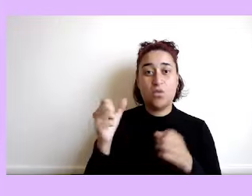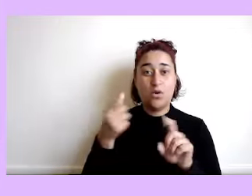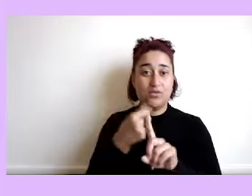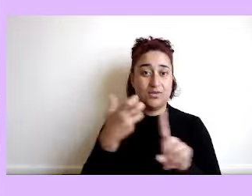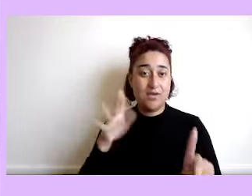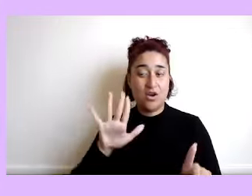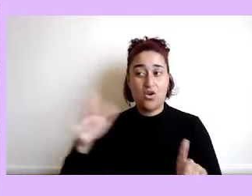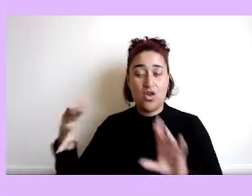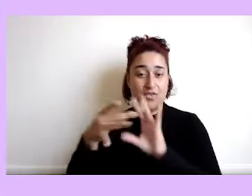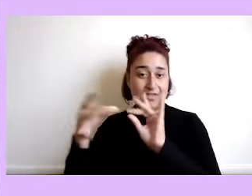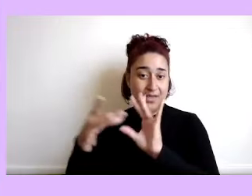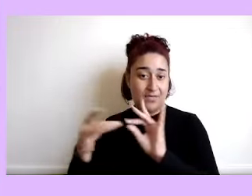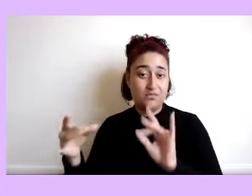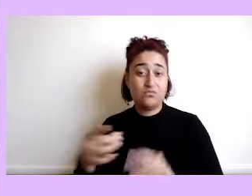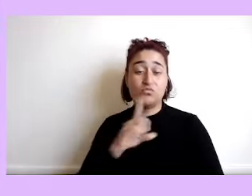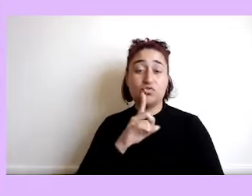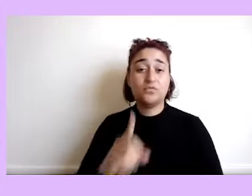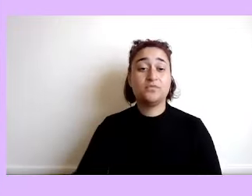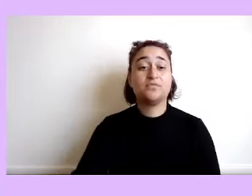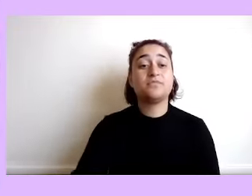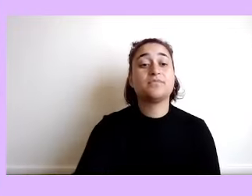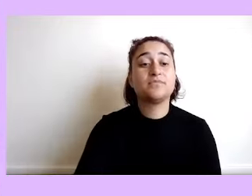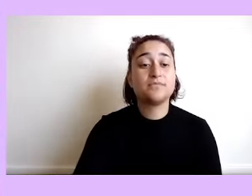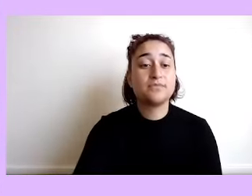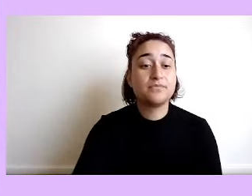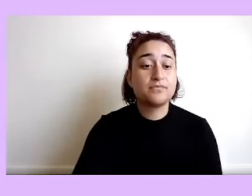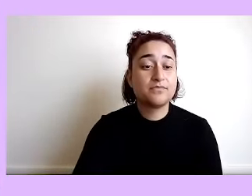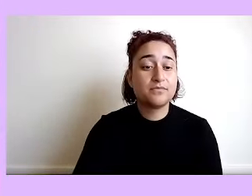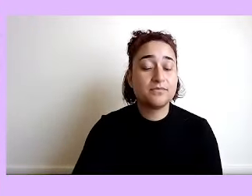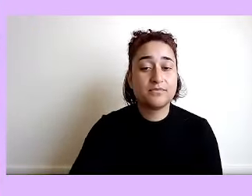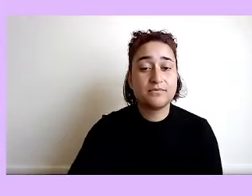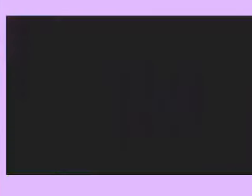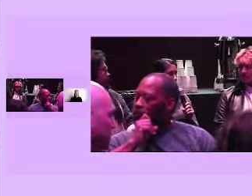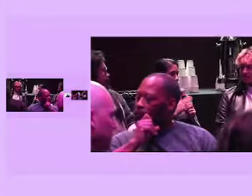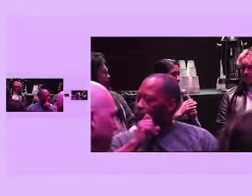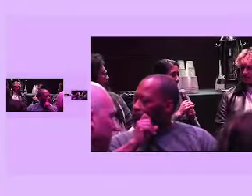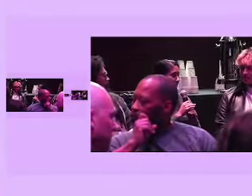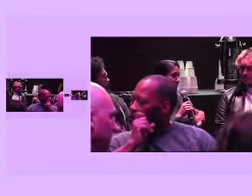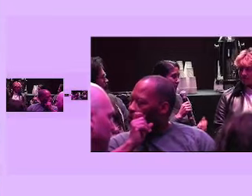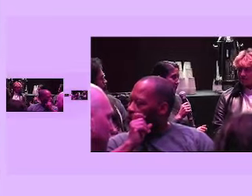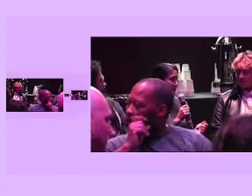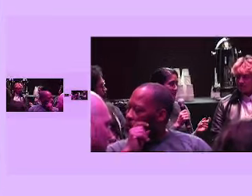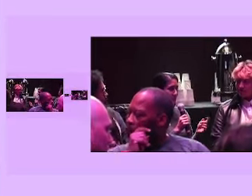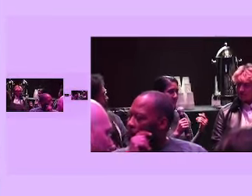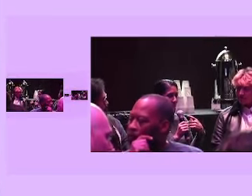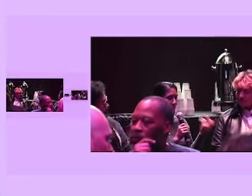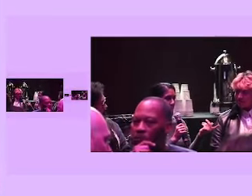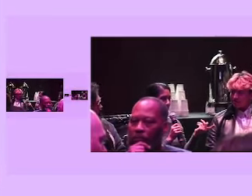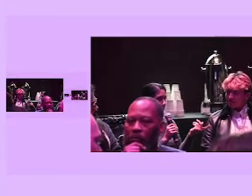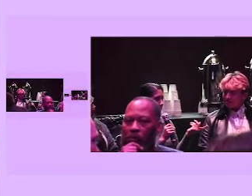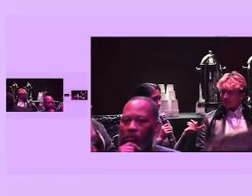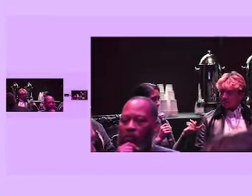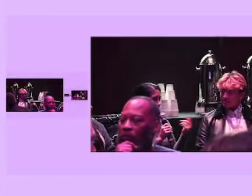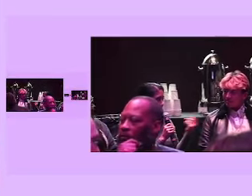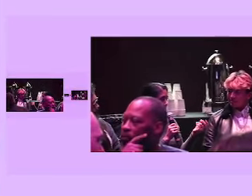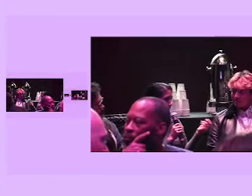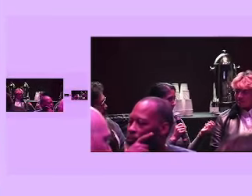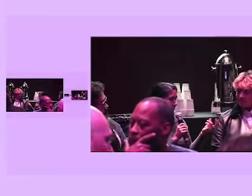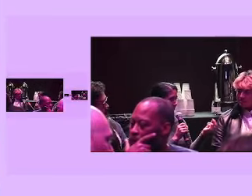statements, so I'm just... Sure. I just want to make sure, are we good? Yeah, great. Go ahead. Just really quickly, thank you, Rose. And my comment